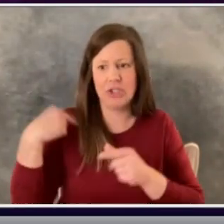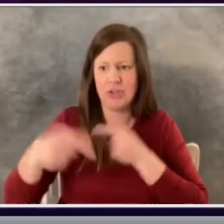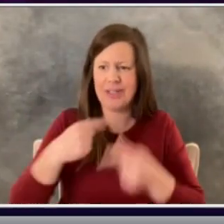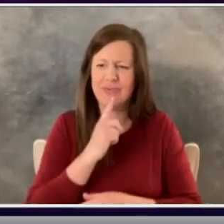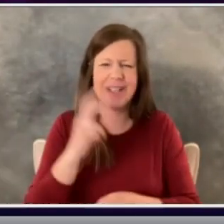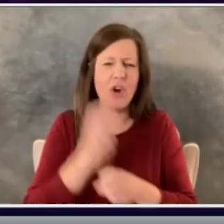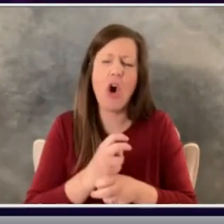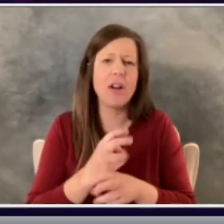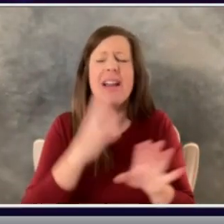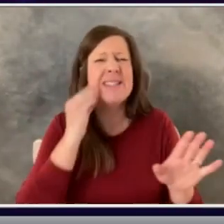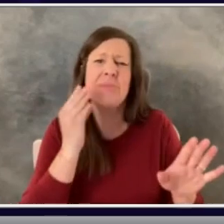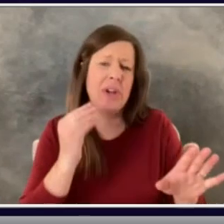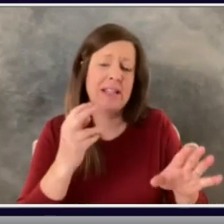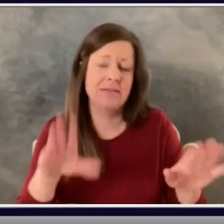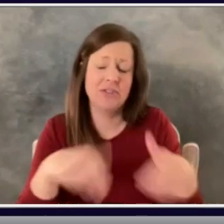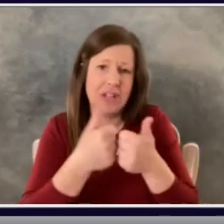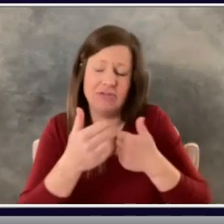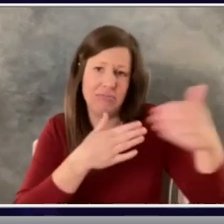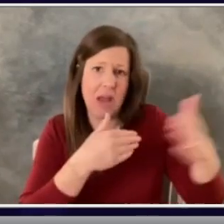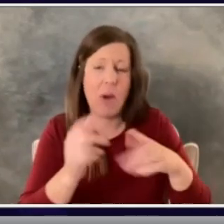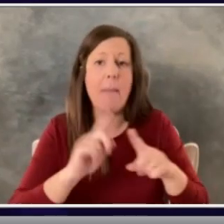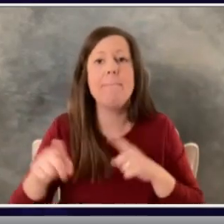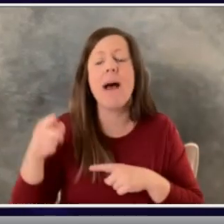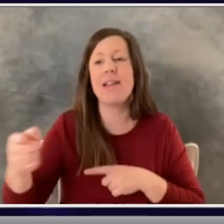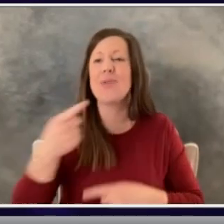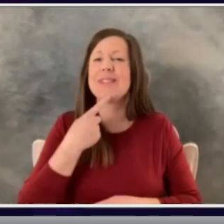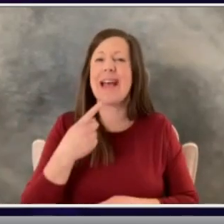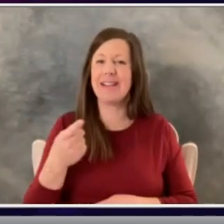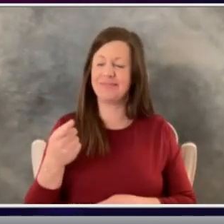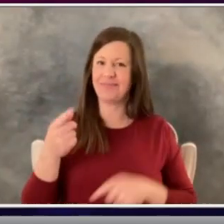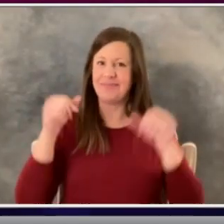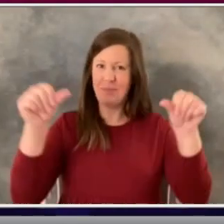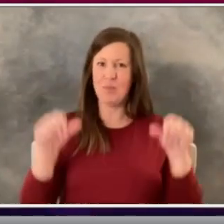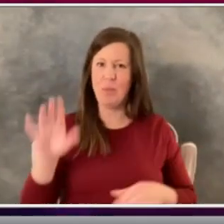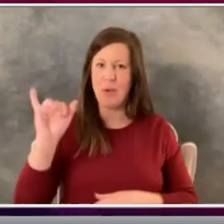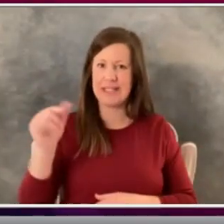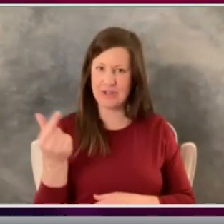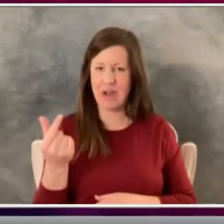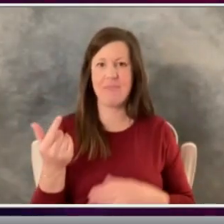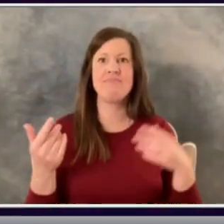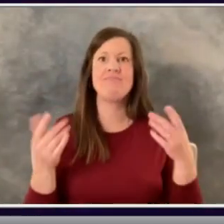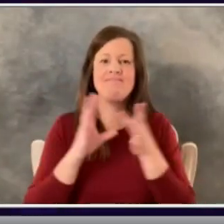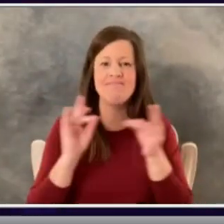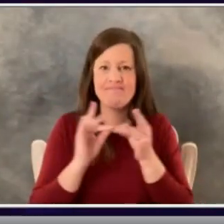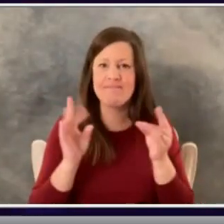what. You post about your dad and being a caregiver on Instagram. What motivated you to start sharing